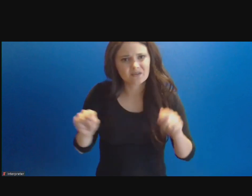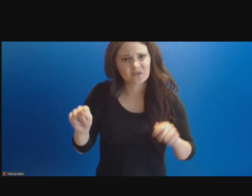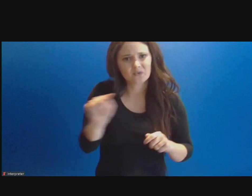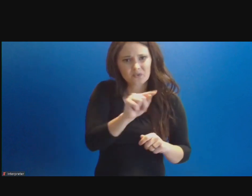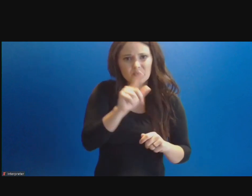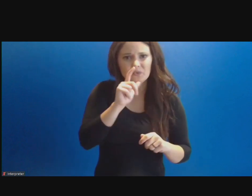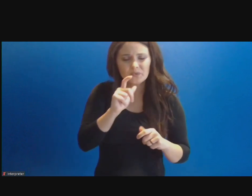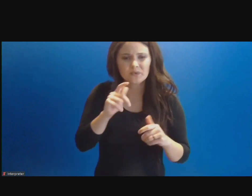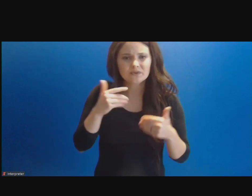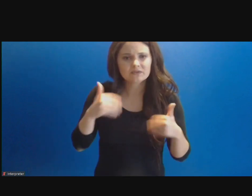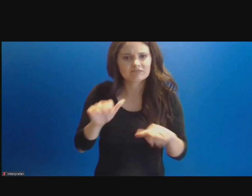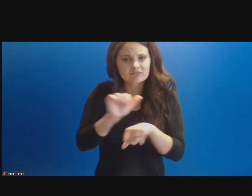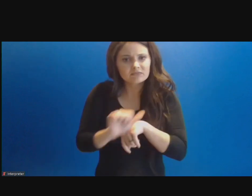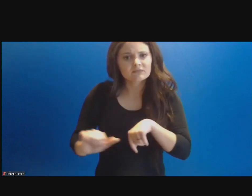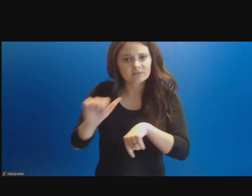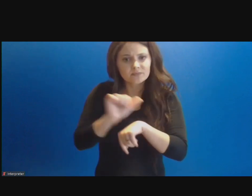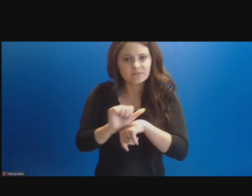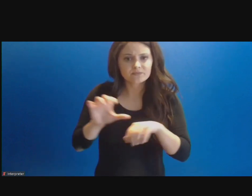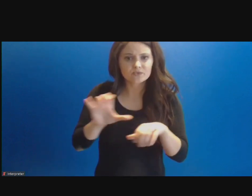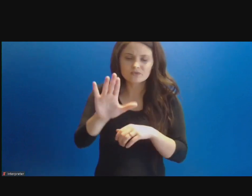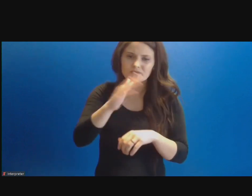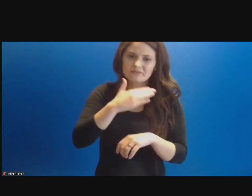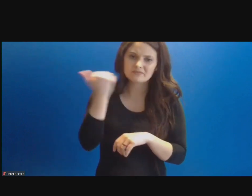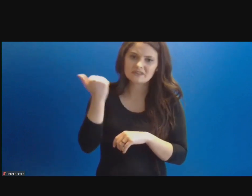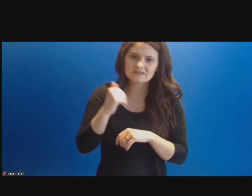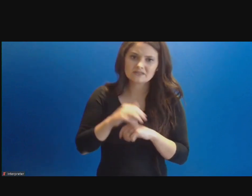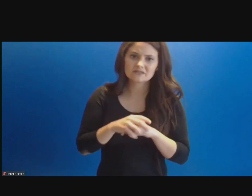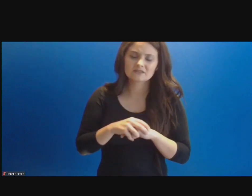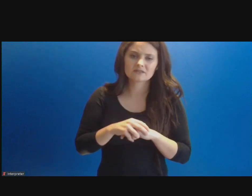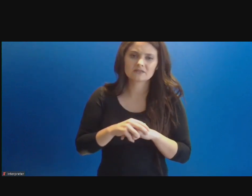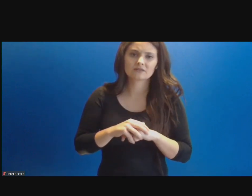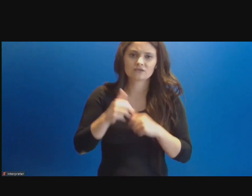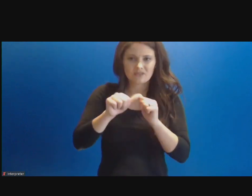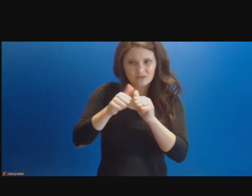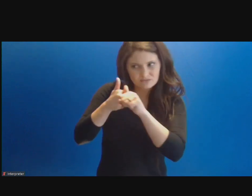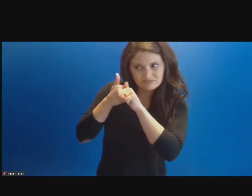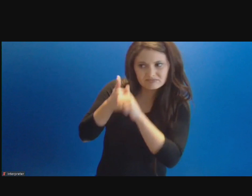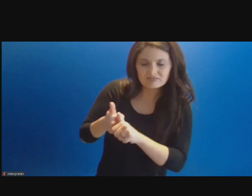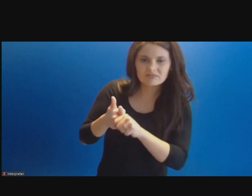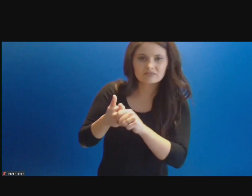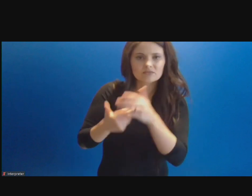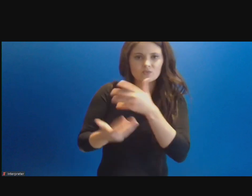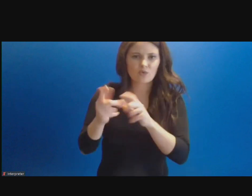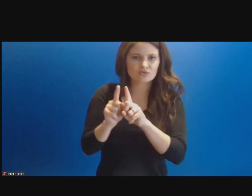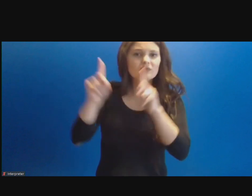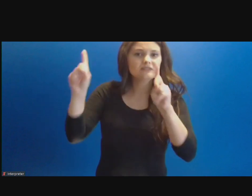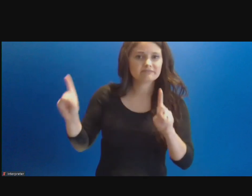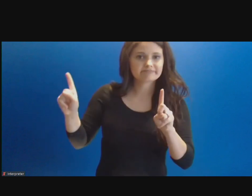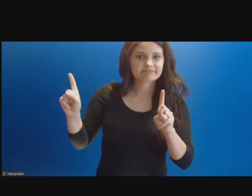that is doing their best to try to abide by this social distancing.